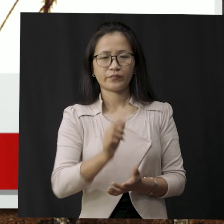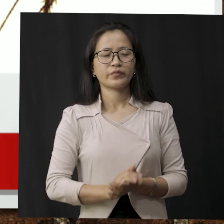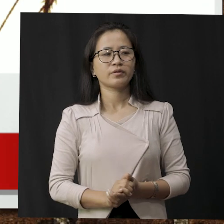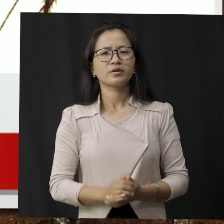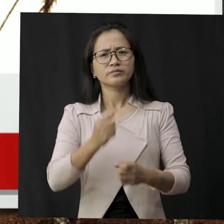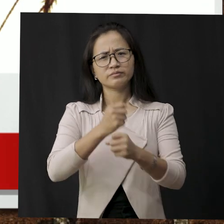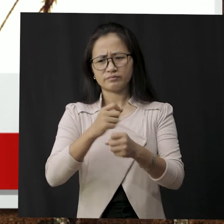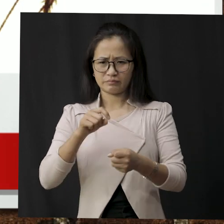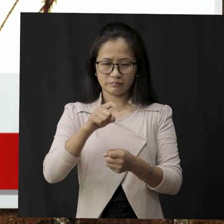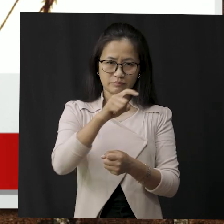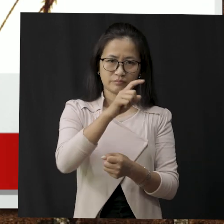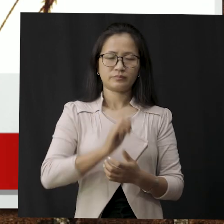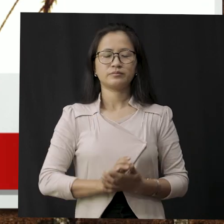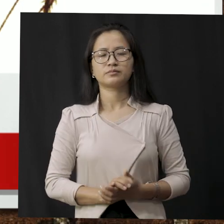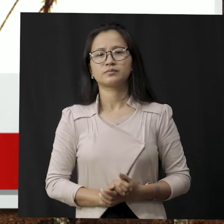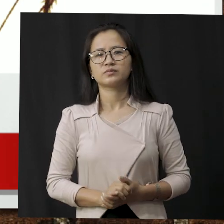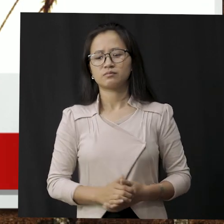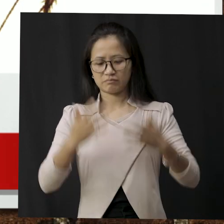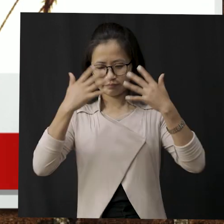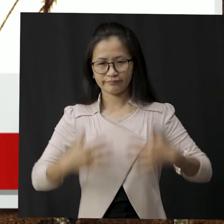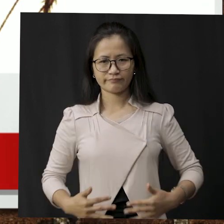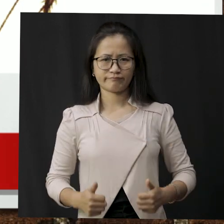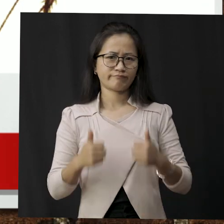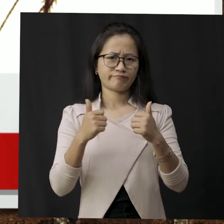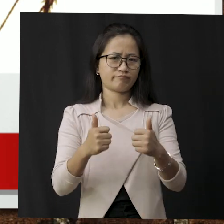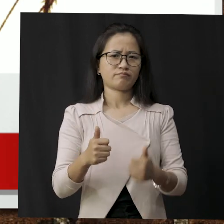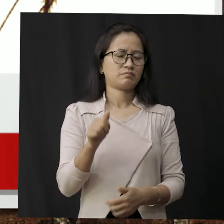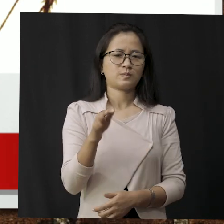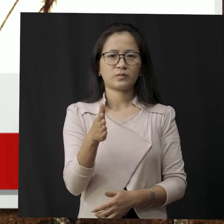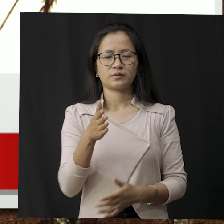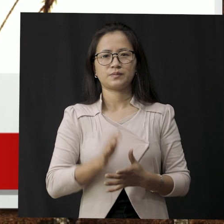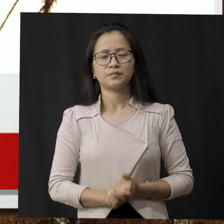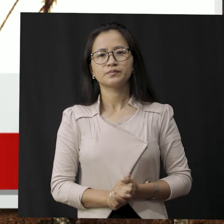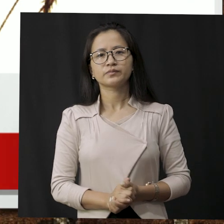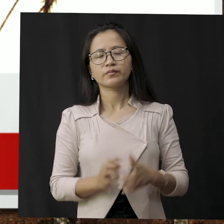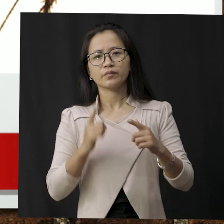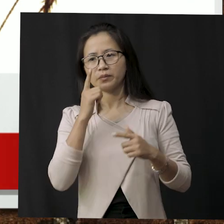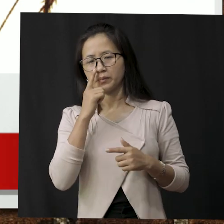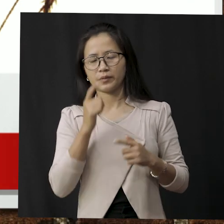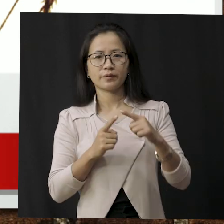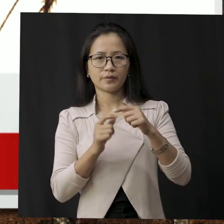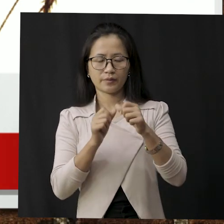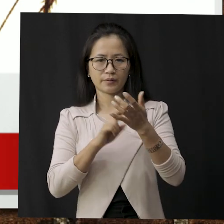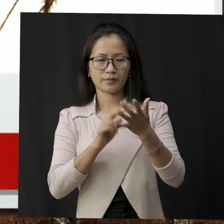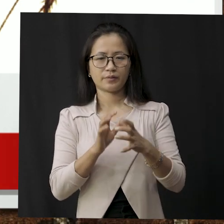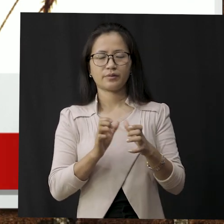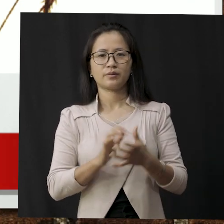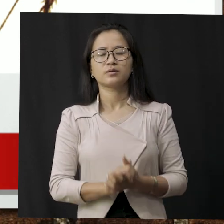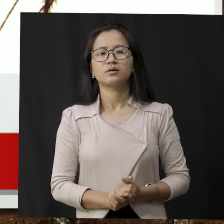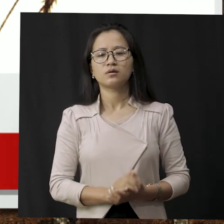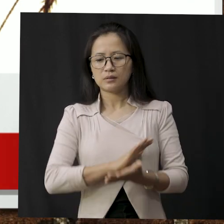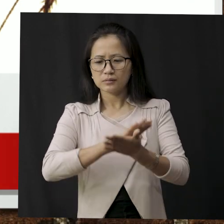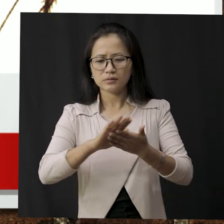are germs. And these are not healthy. Okay? So Tane, while